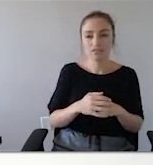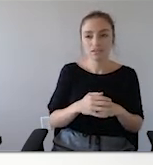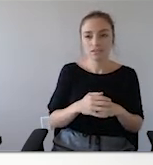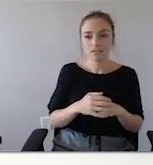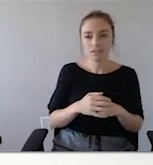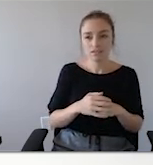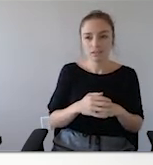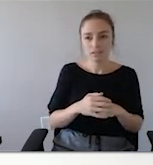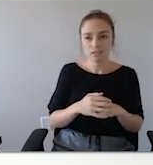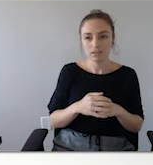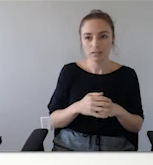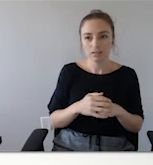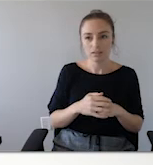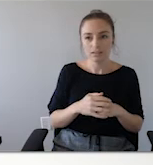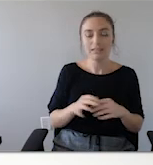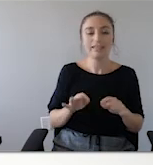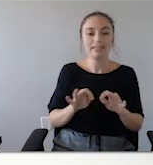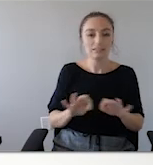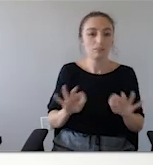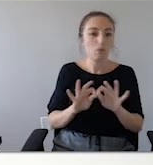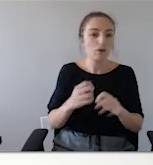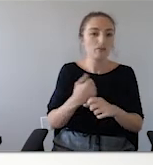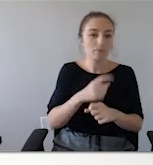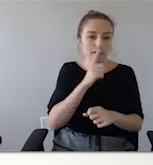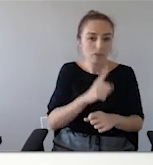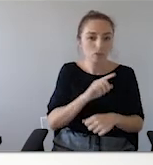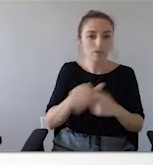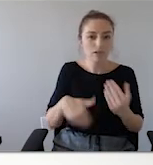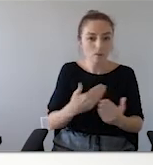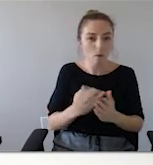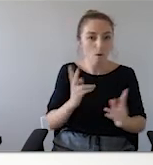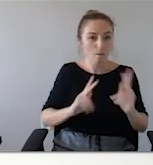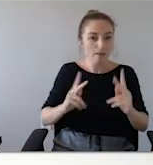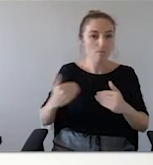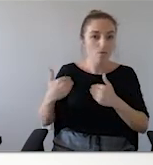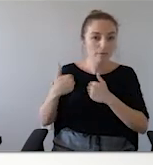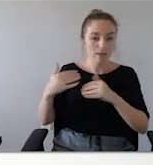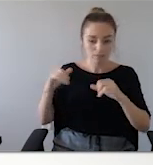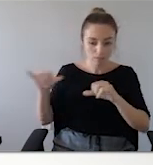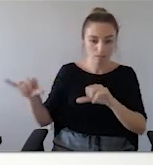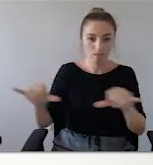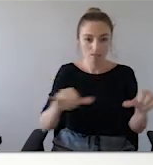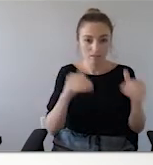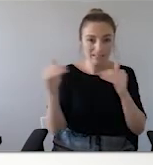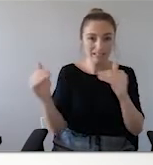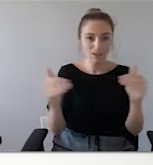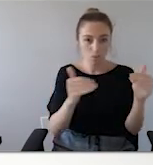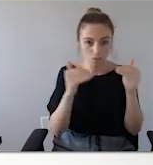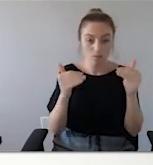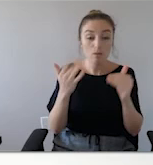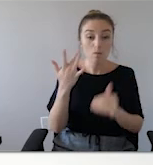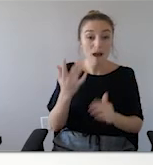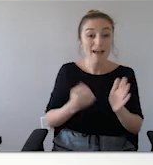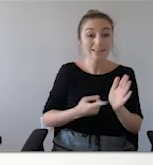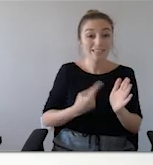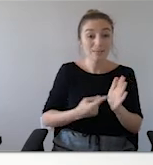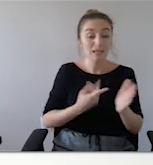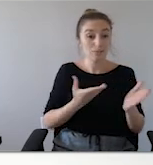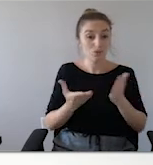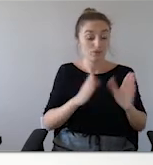for the data, then guess what? Sometimes those services that are written so pretty on the